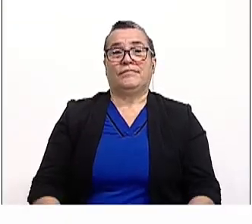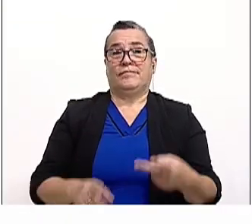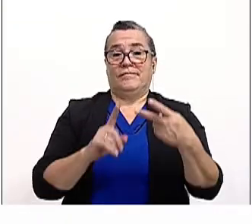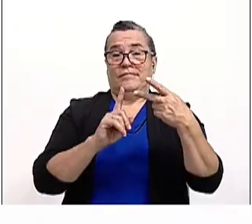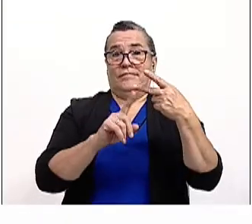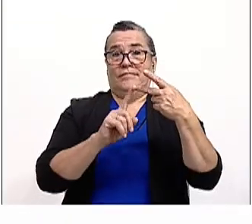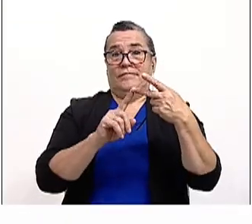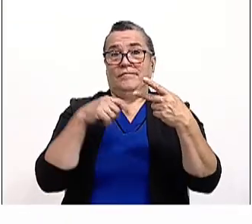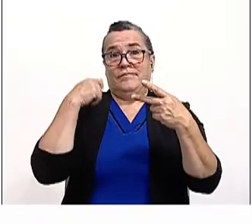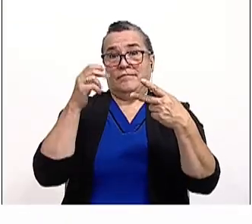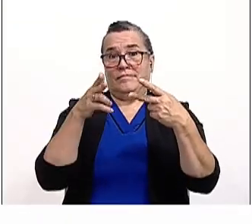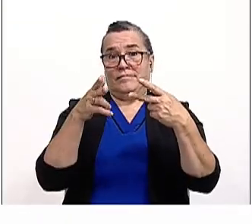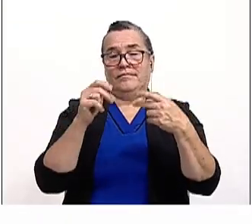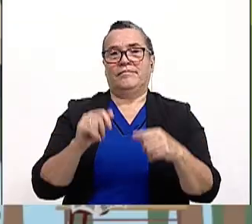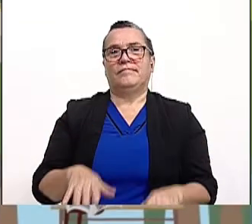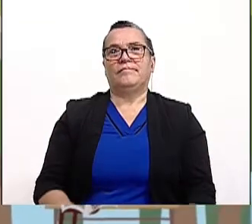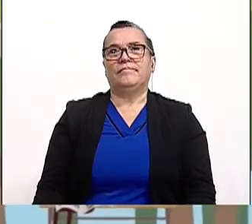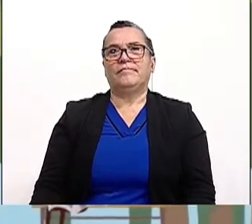2.